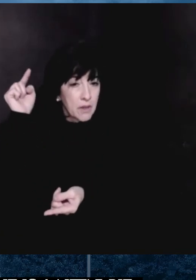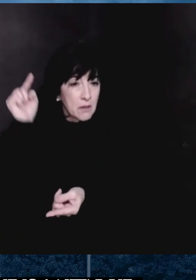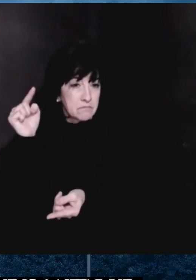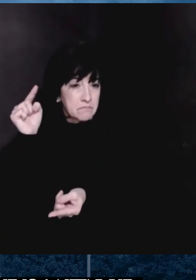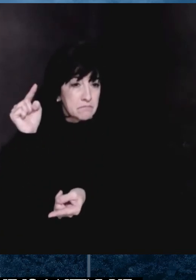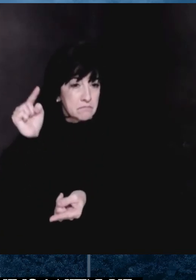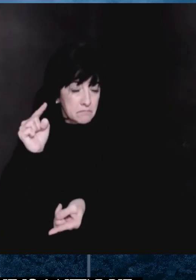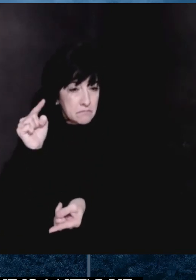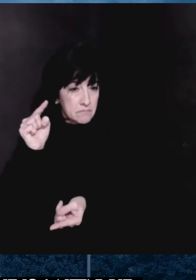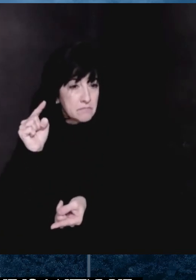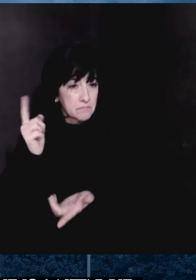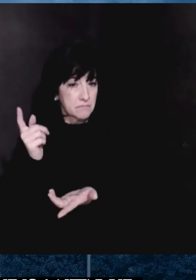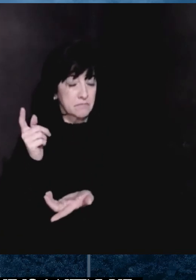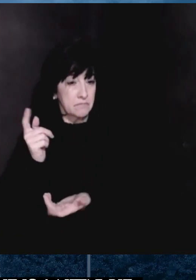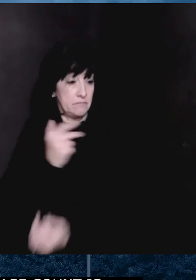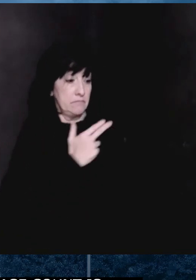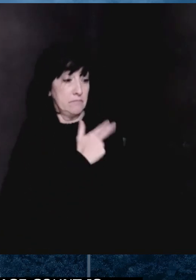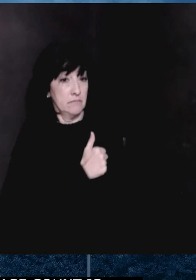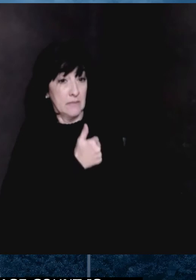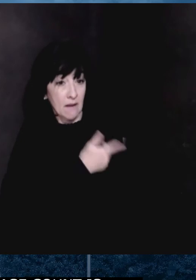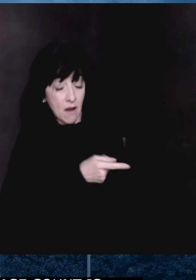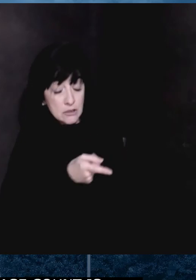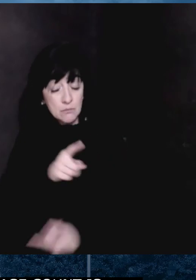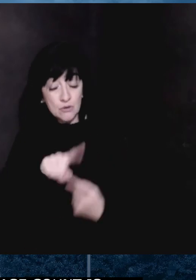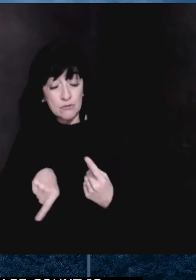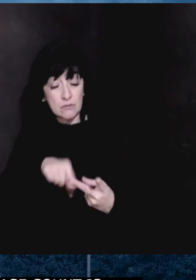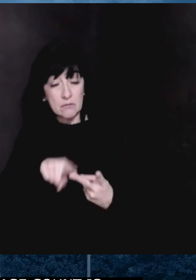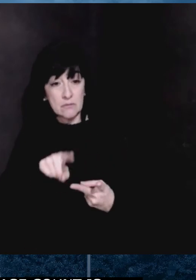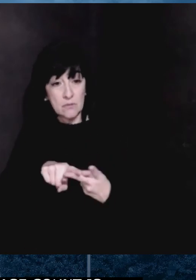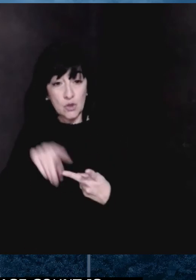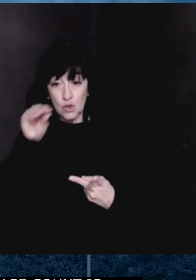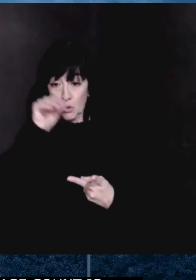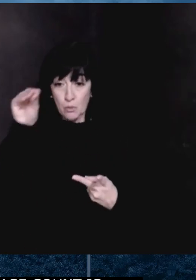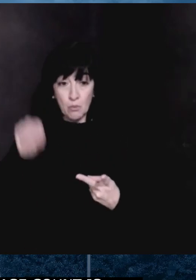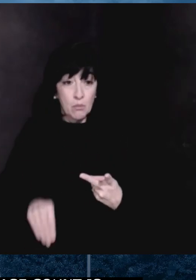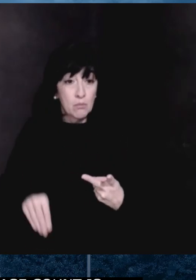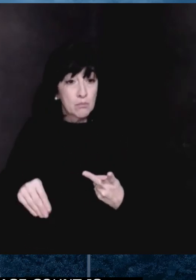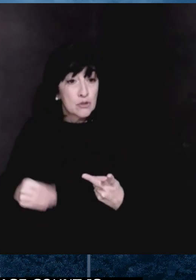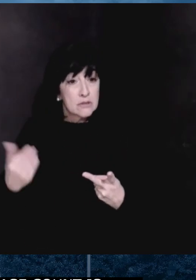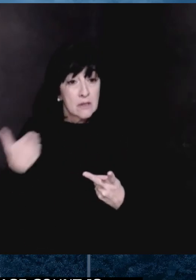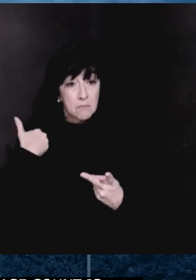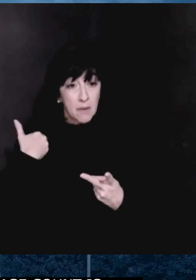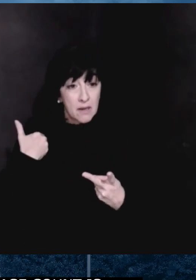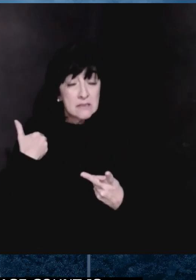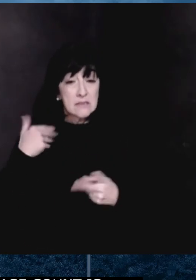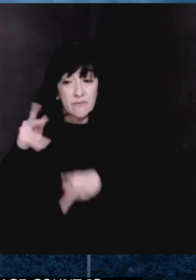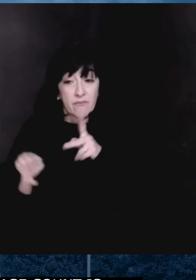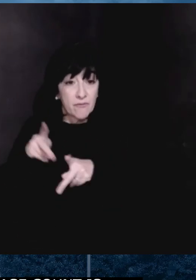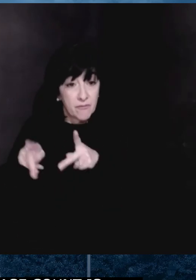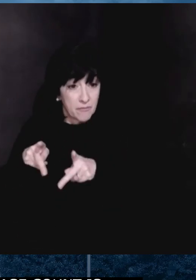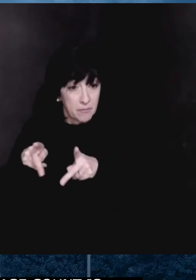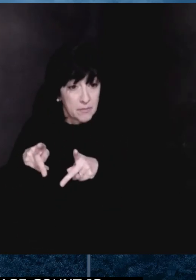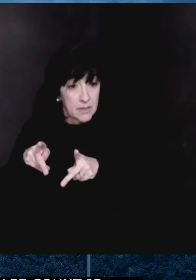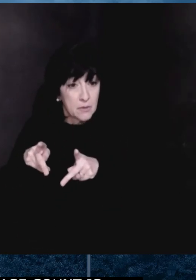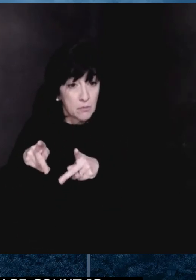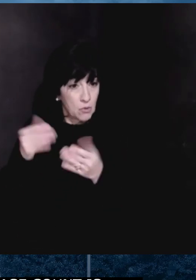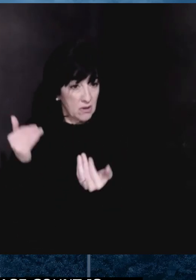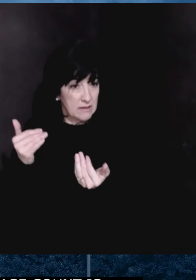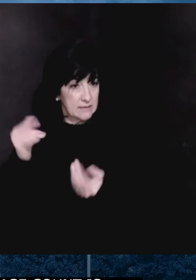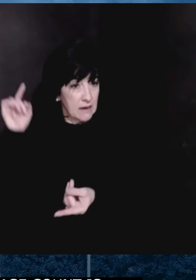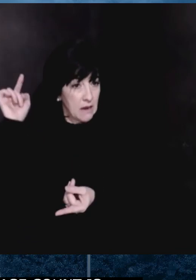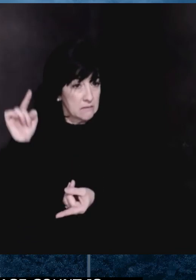Hospitalizations, percent positive of tests is going down a little bit, not to the level that